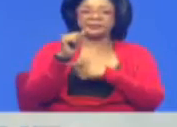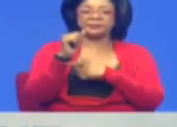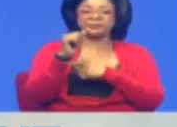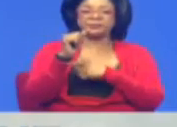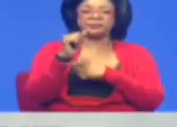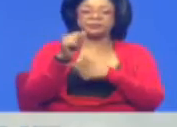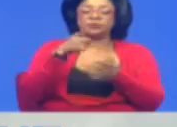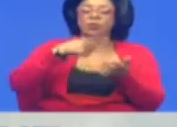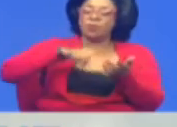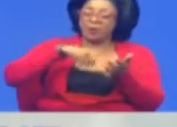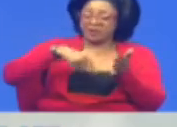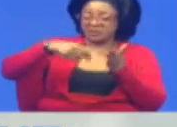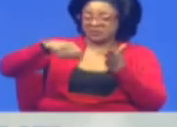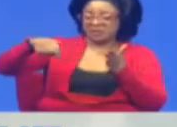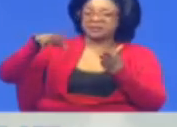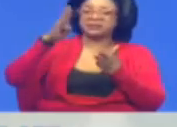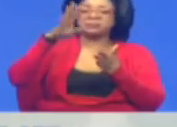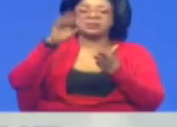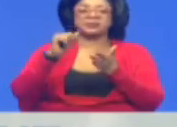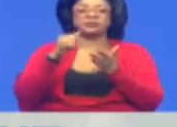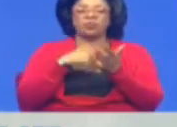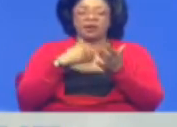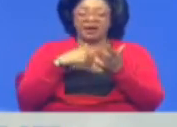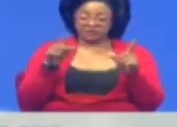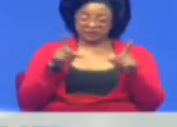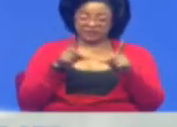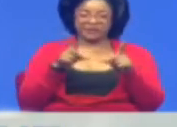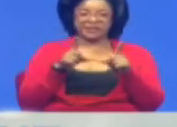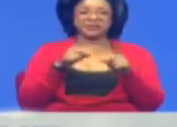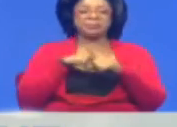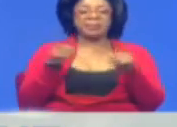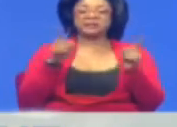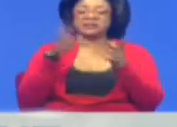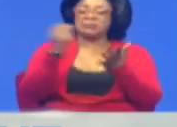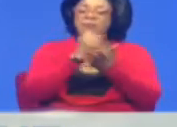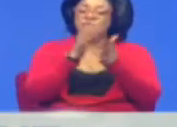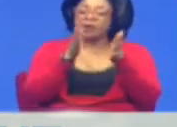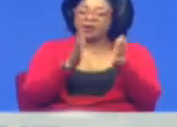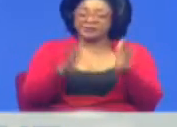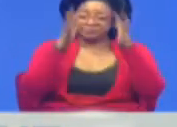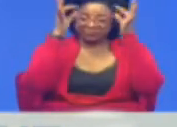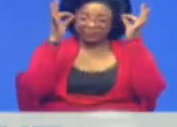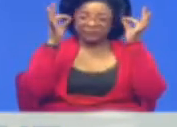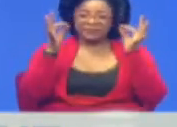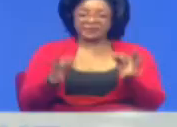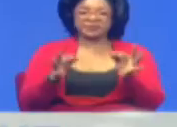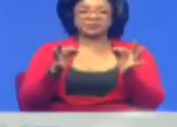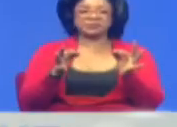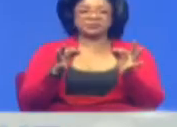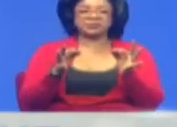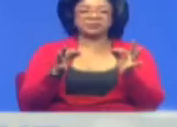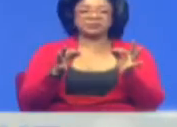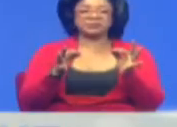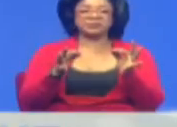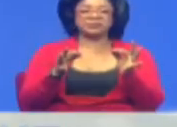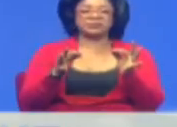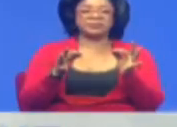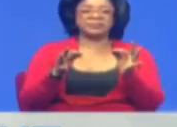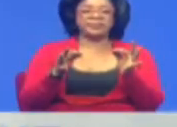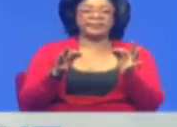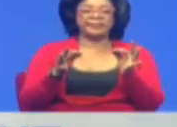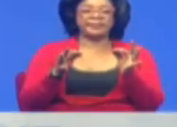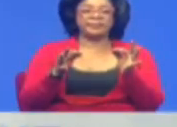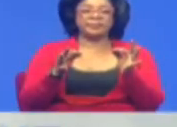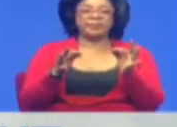a CBA, we have a certificate, but the employer decides unilaterally